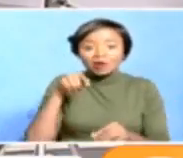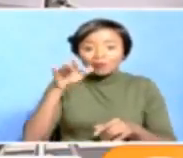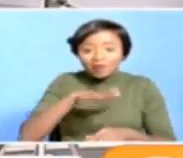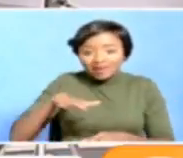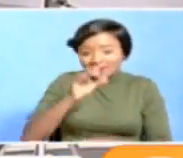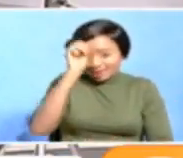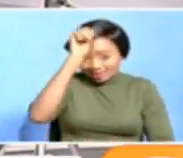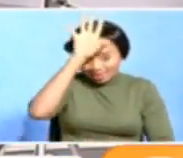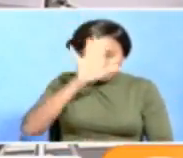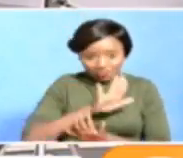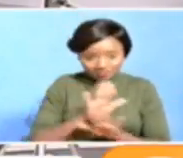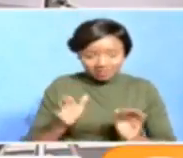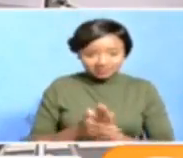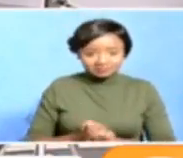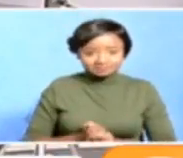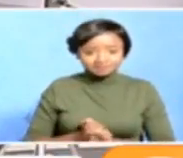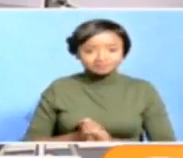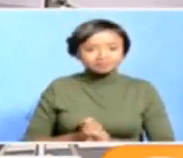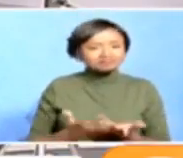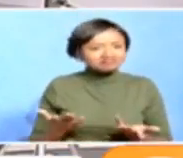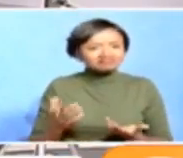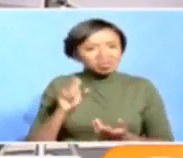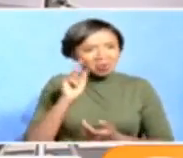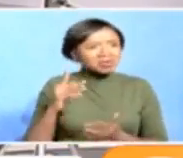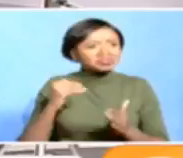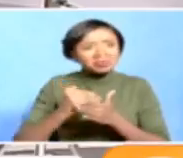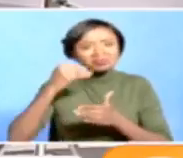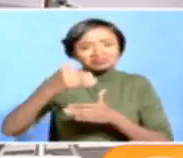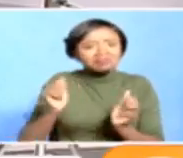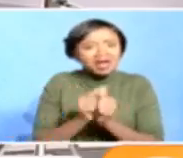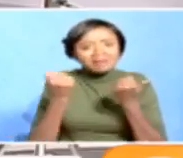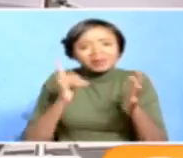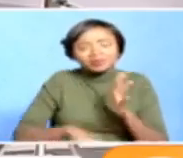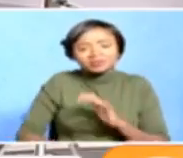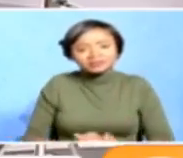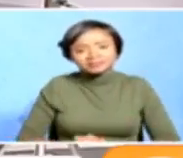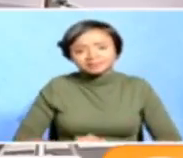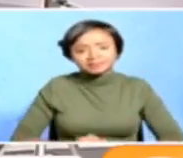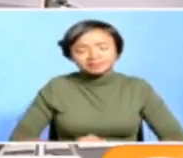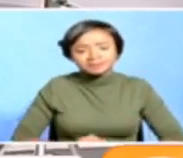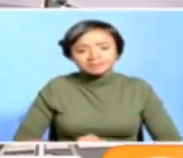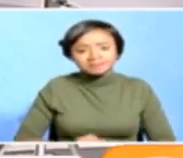let me bring back Raquel here. Raquel, so what happens next from here?